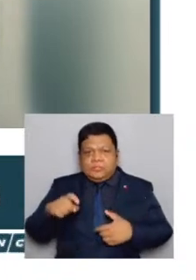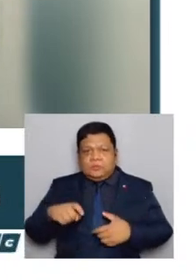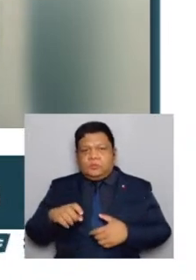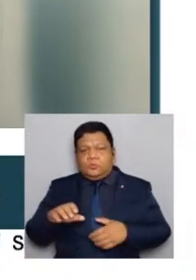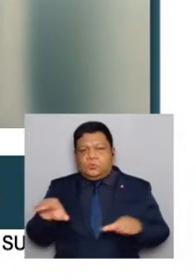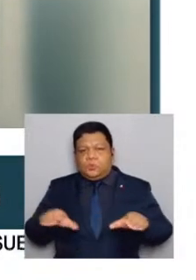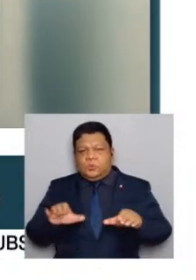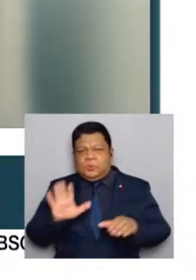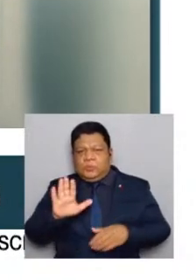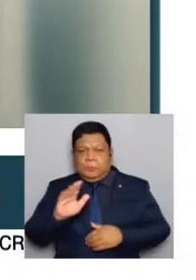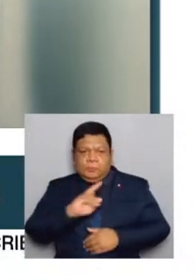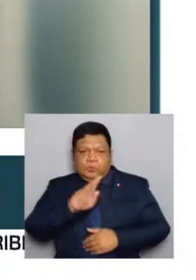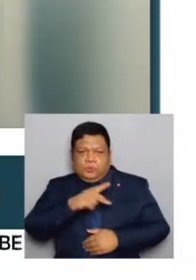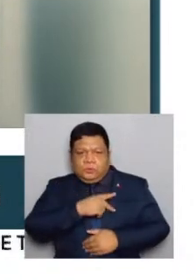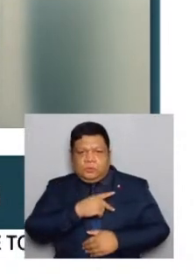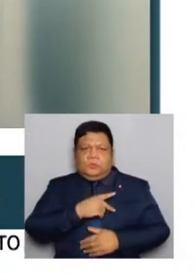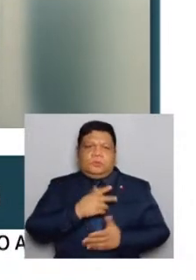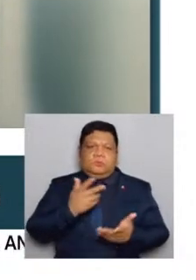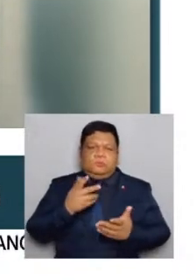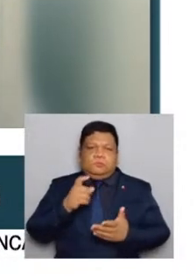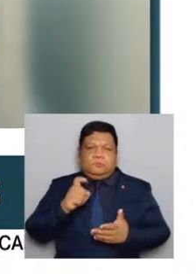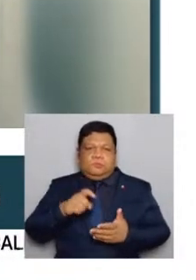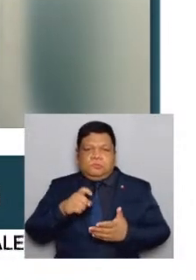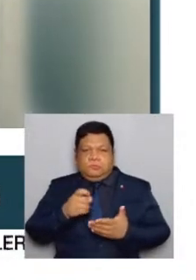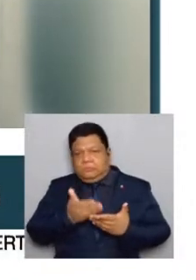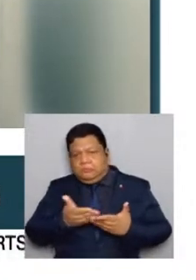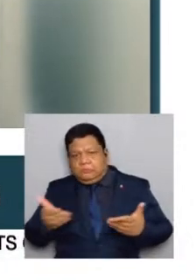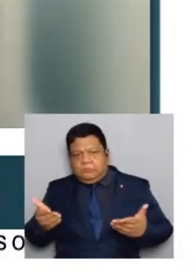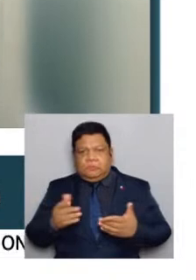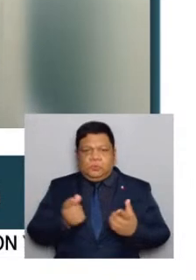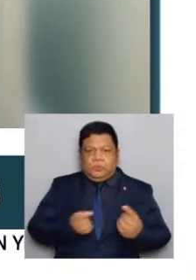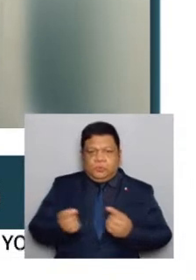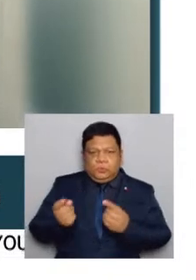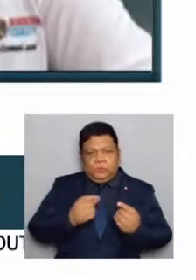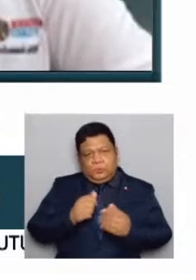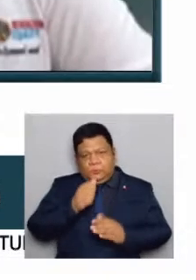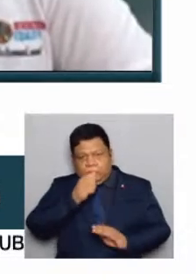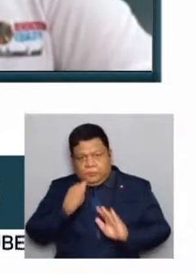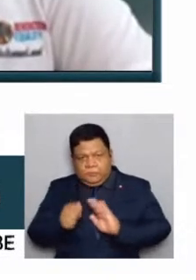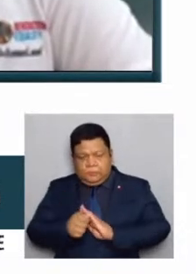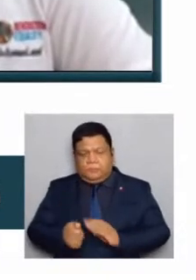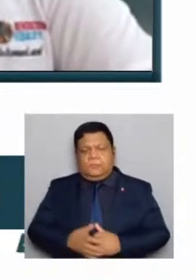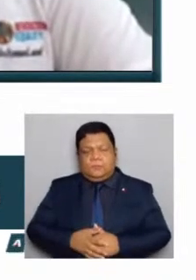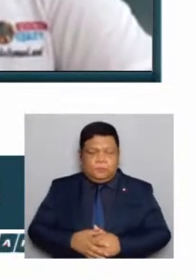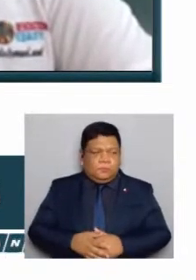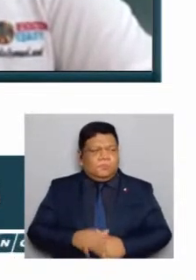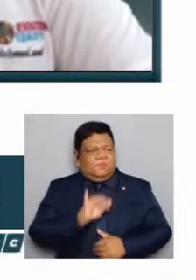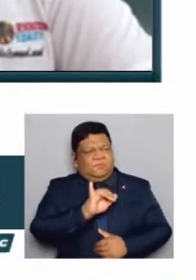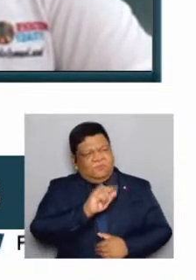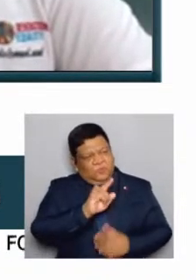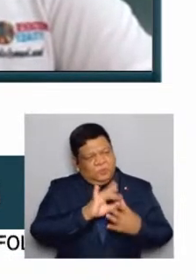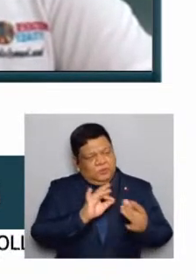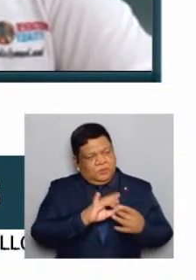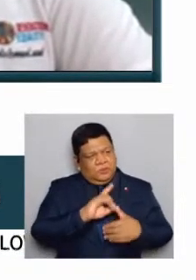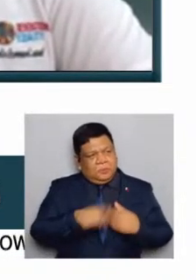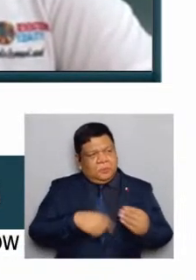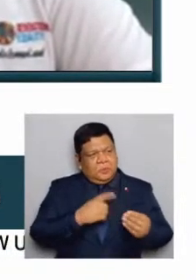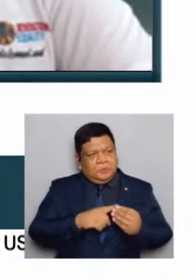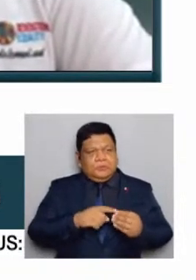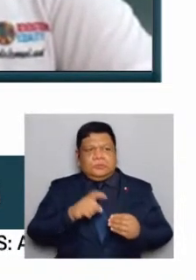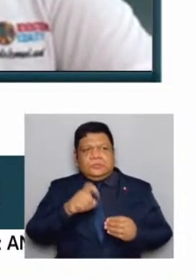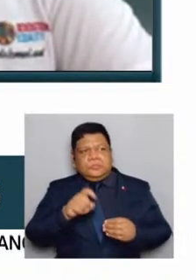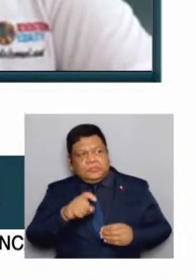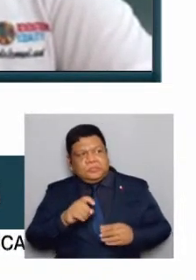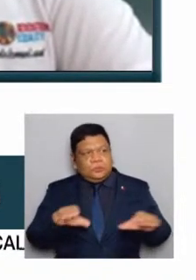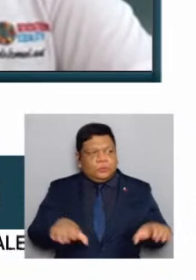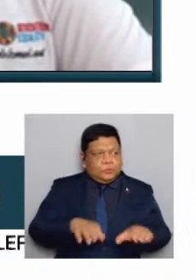their personal stuff. Yeah, but Rosalind, when we talk about effects and necessary climate